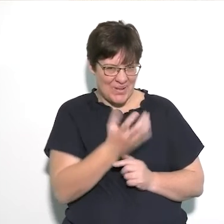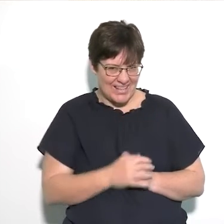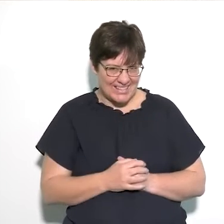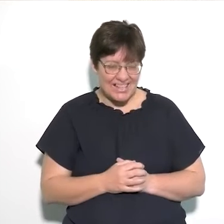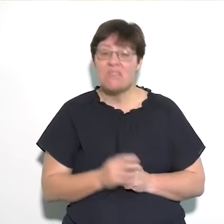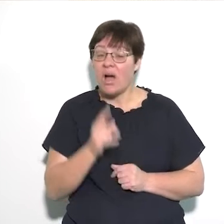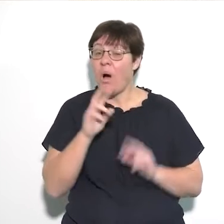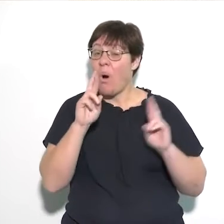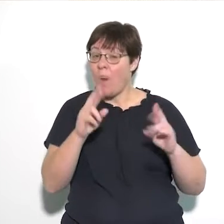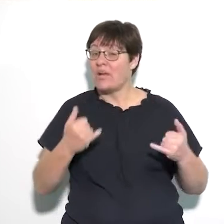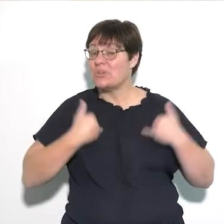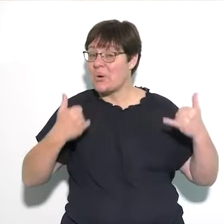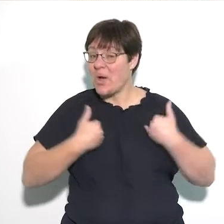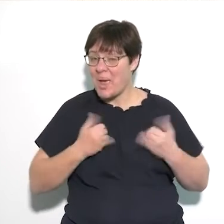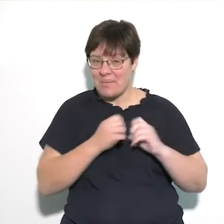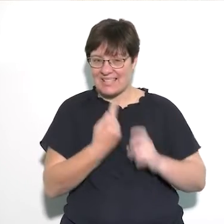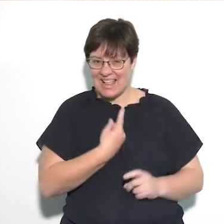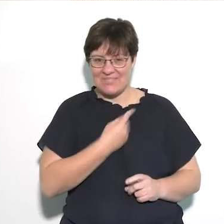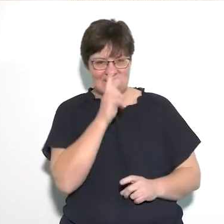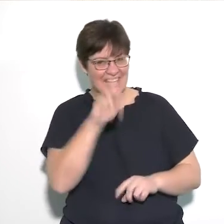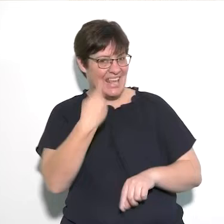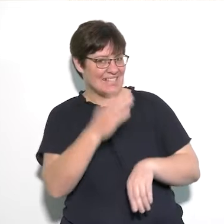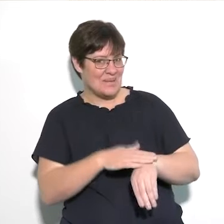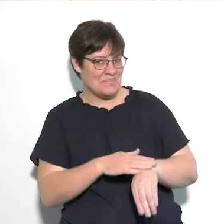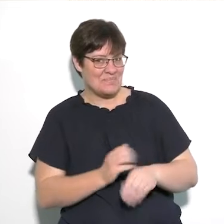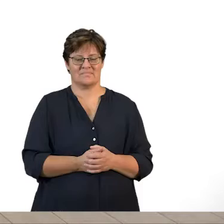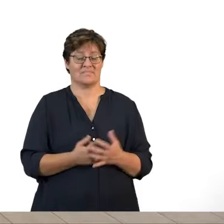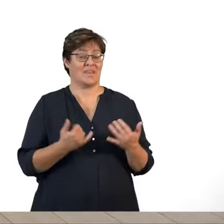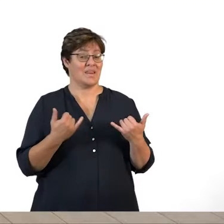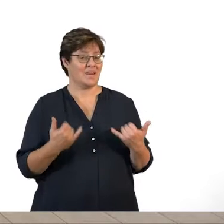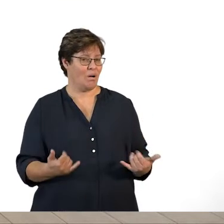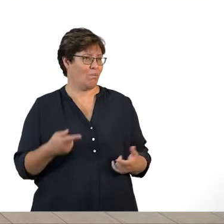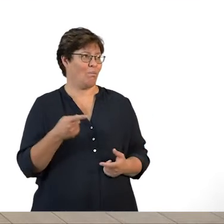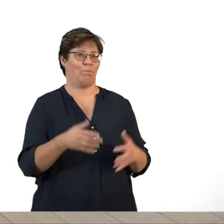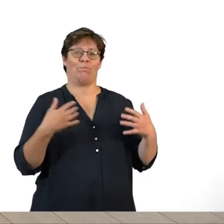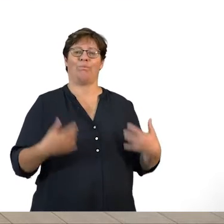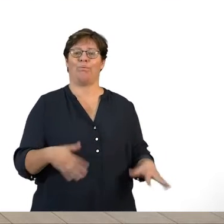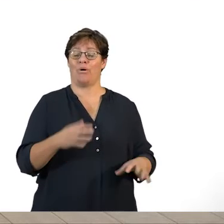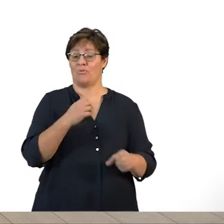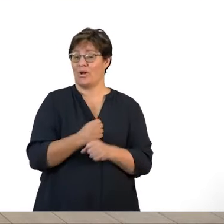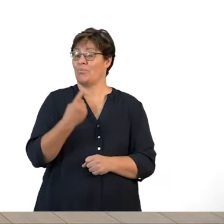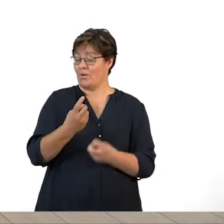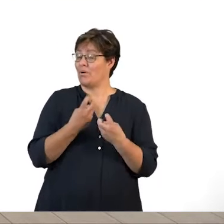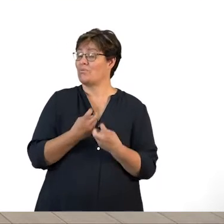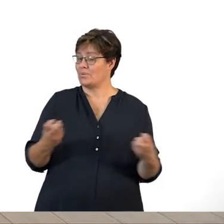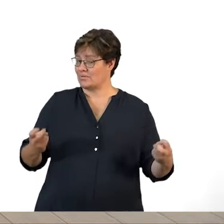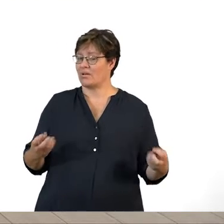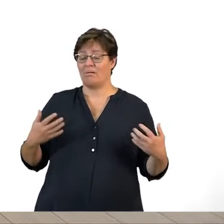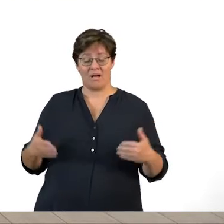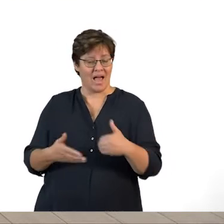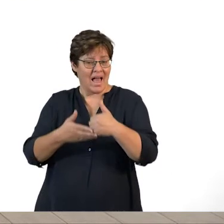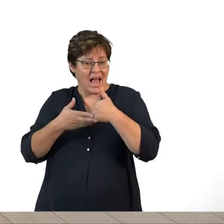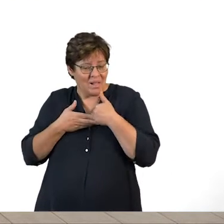Hope you have fun making your vegetable garden. See you next time. Now that grade 1